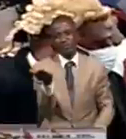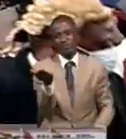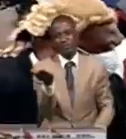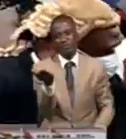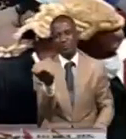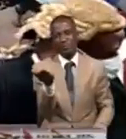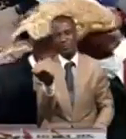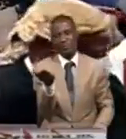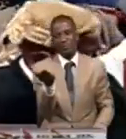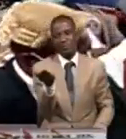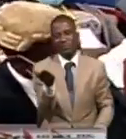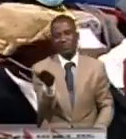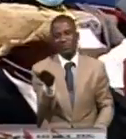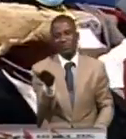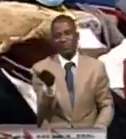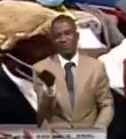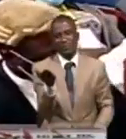Order